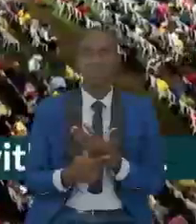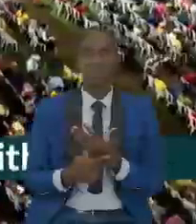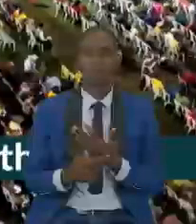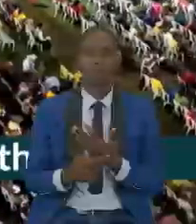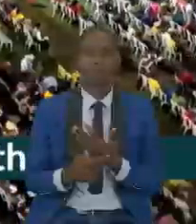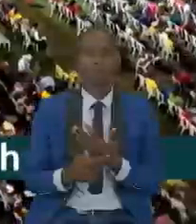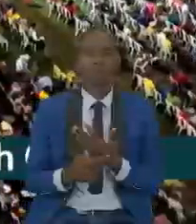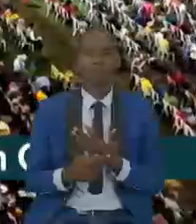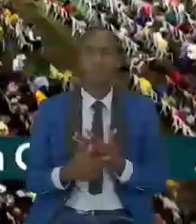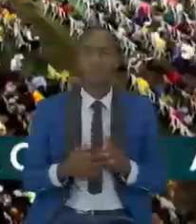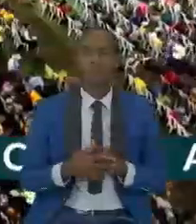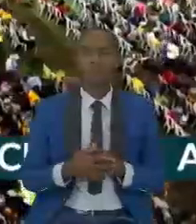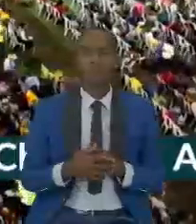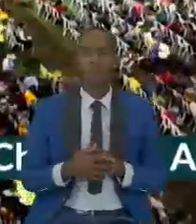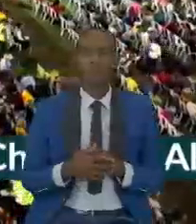Please,